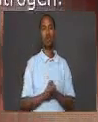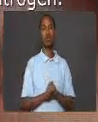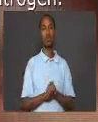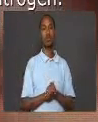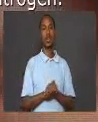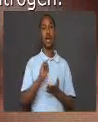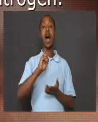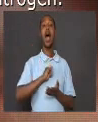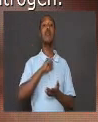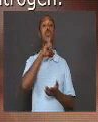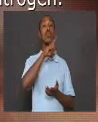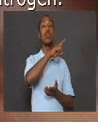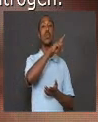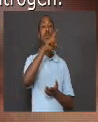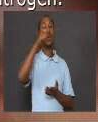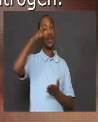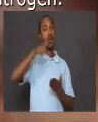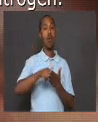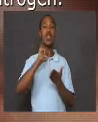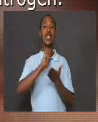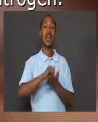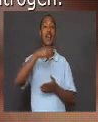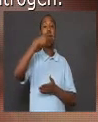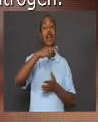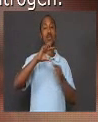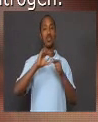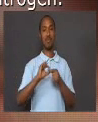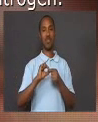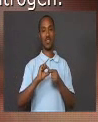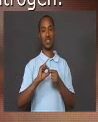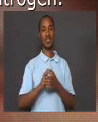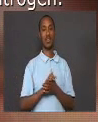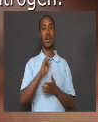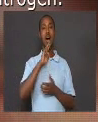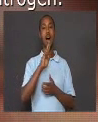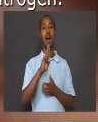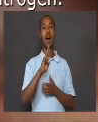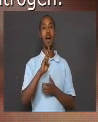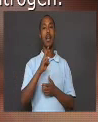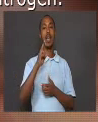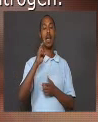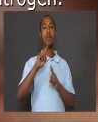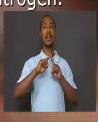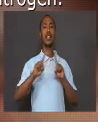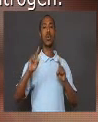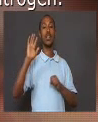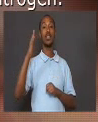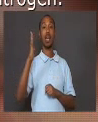I am sure you recall that hydrogen bonds are a particular type